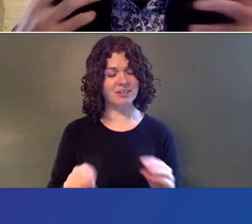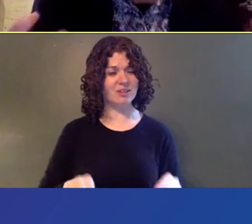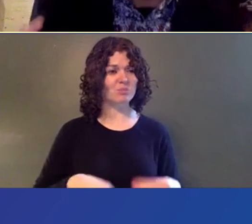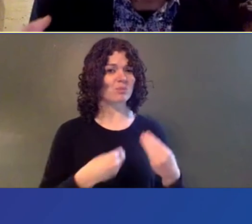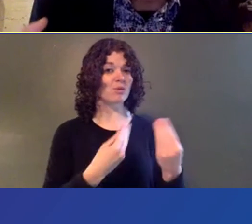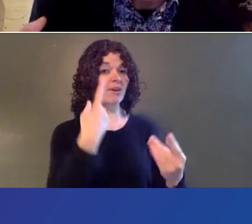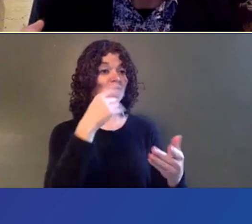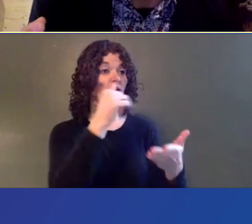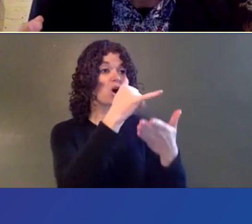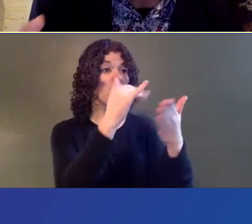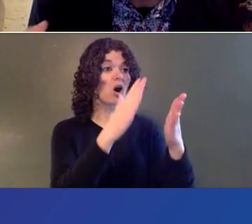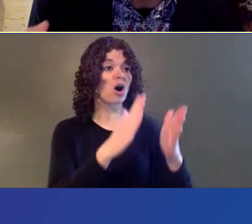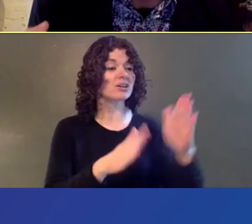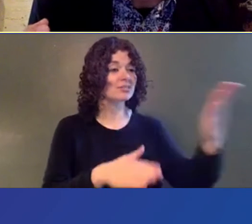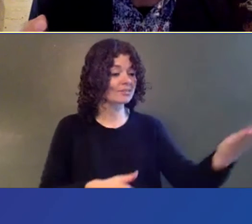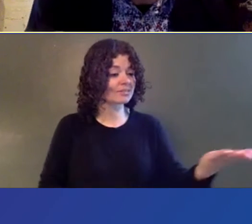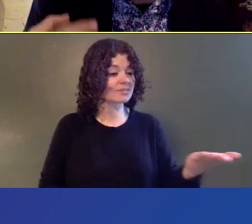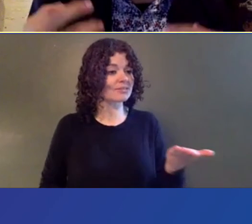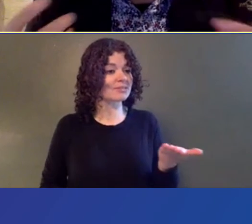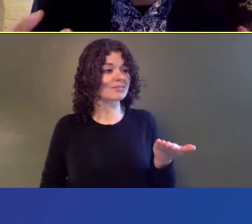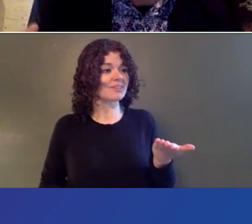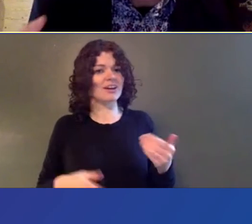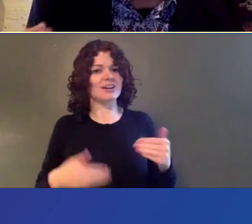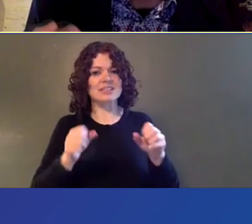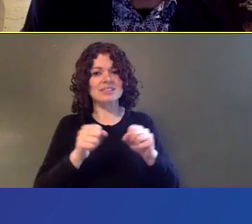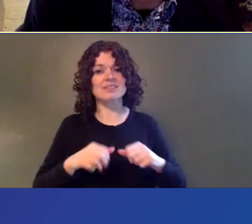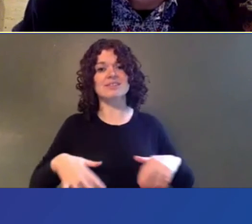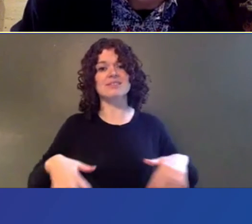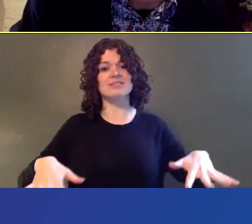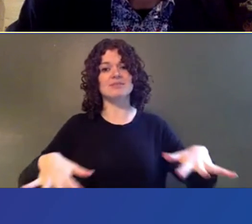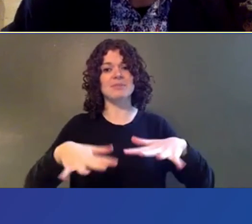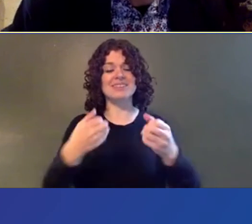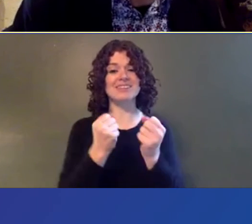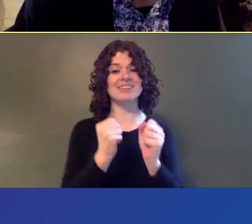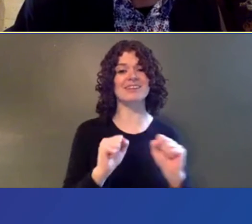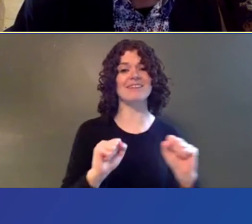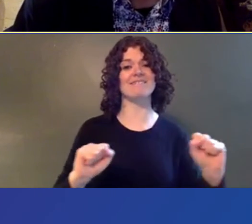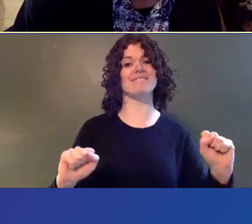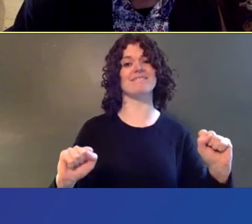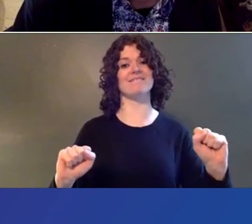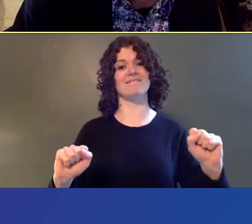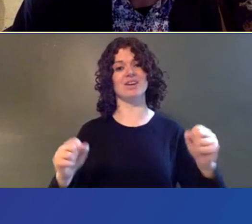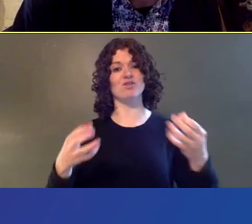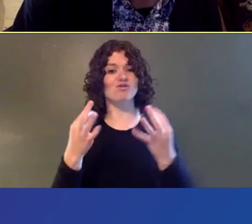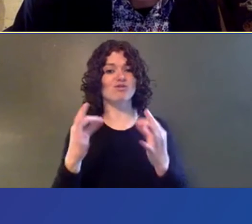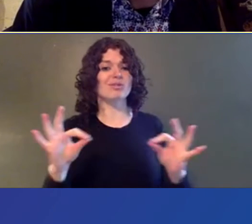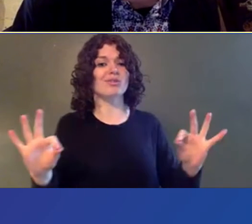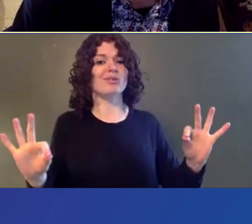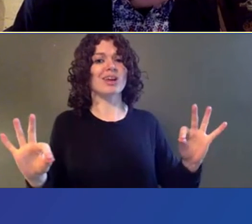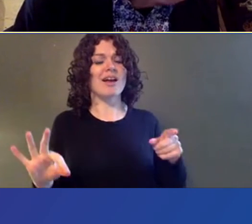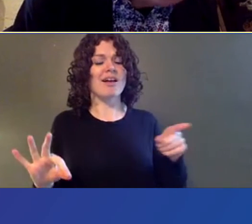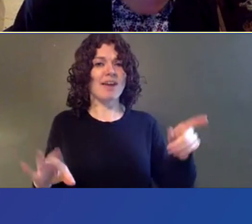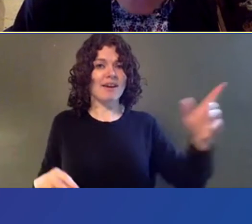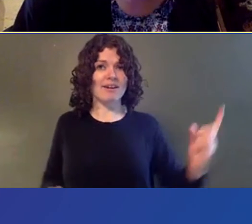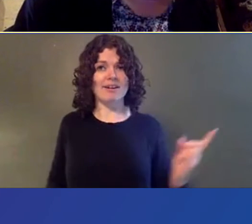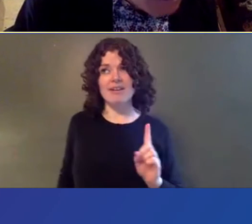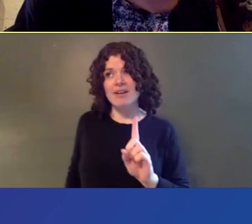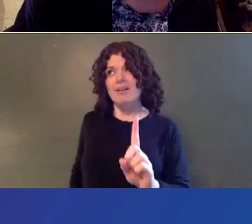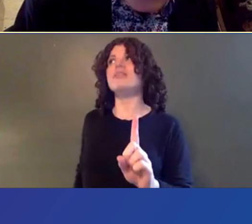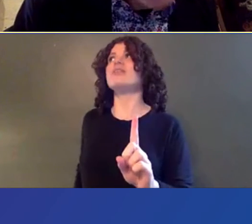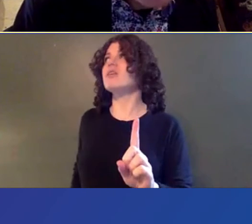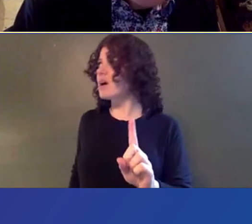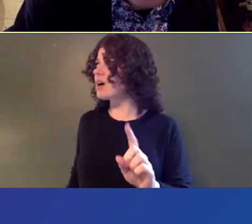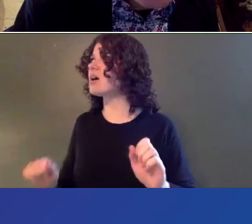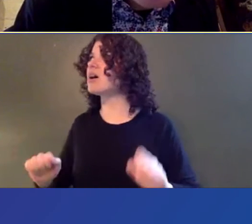be safe with as they create their work. So that's how